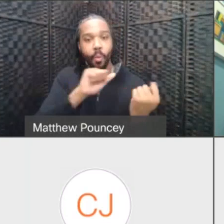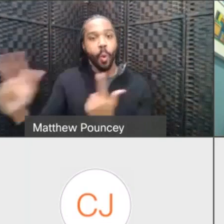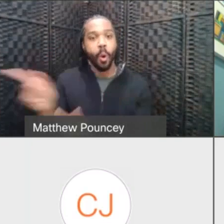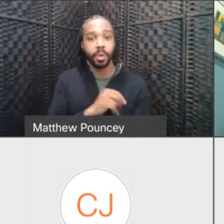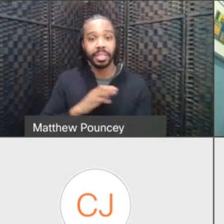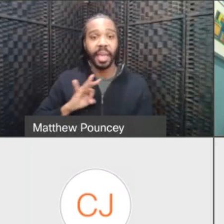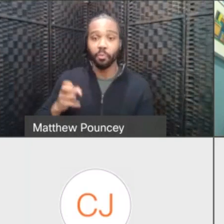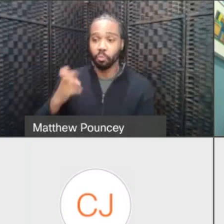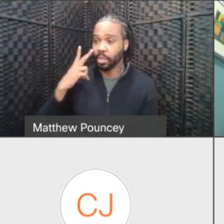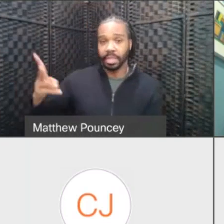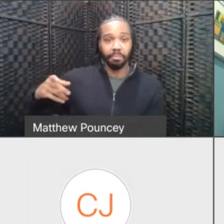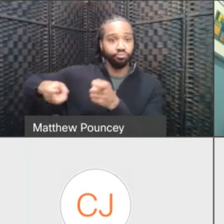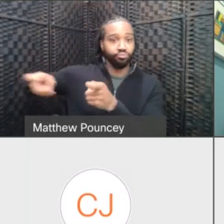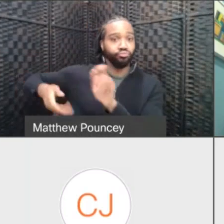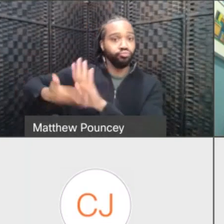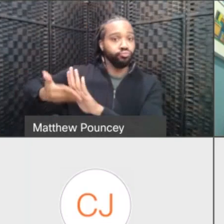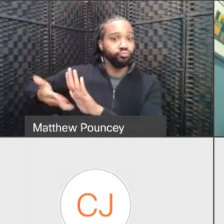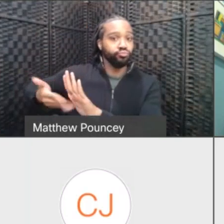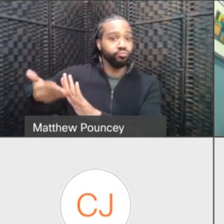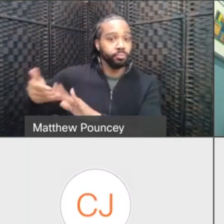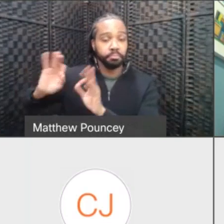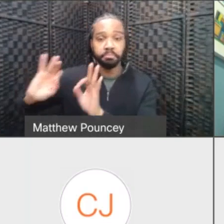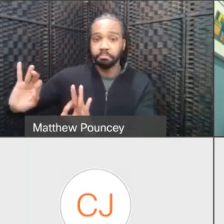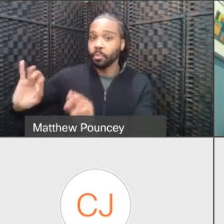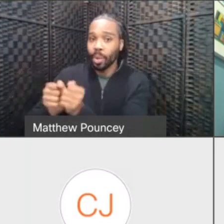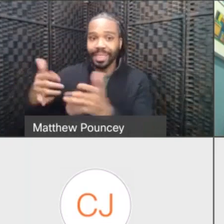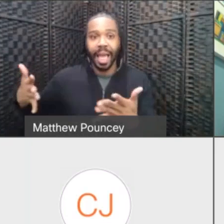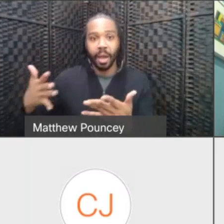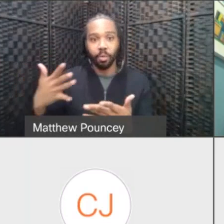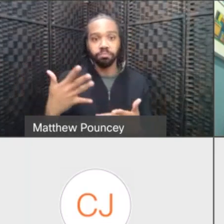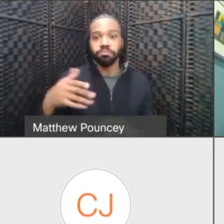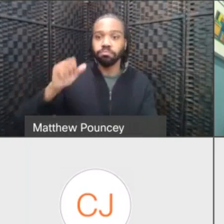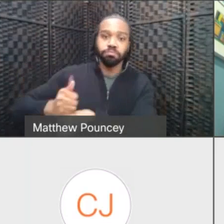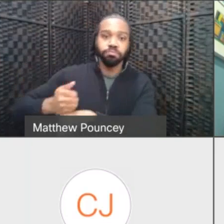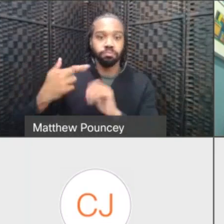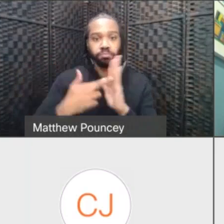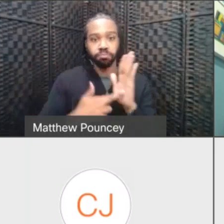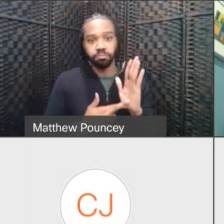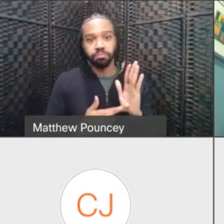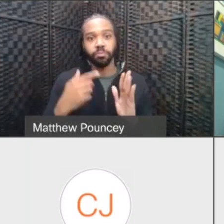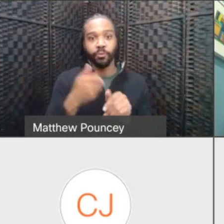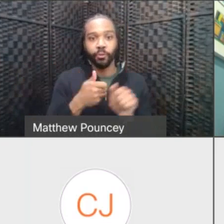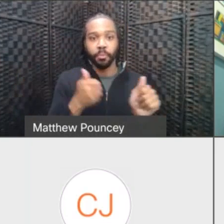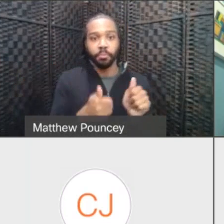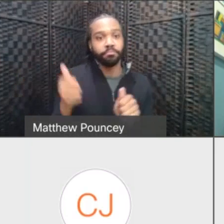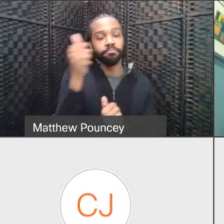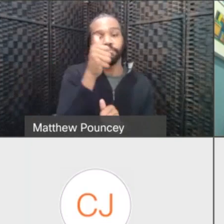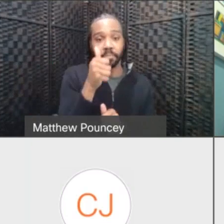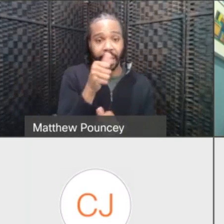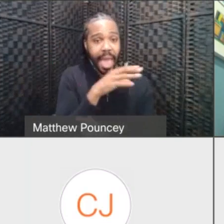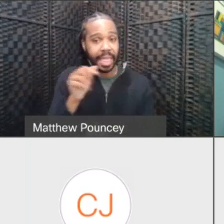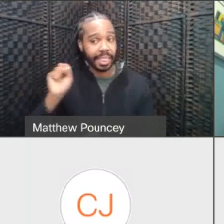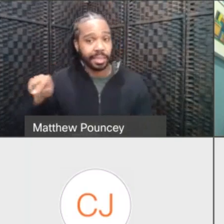throughout without any of this guidance. Um, uh, and has managed with their employees